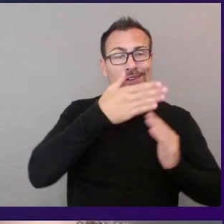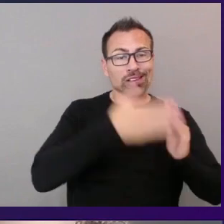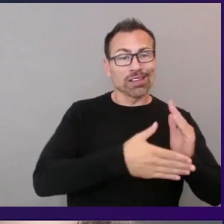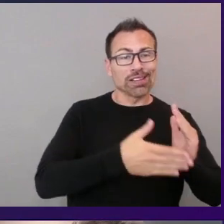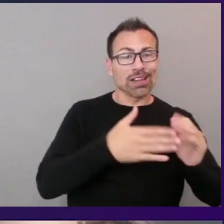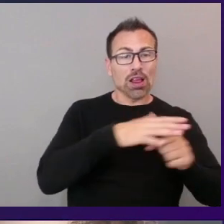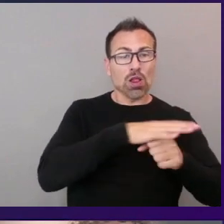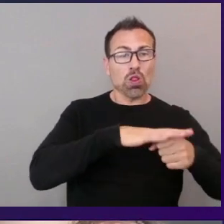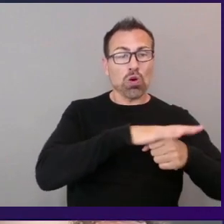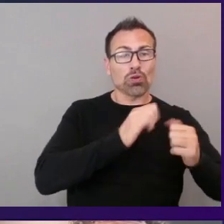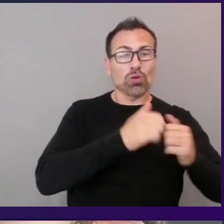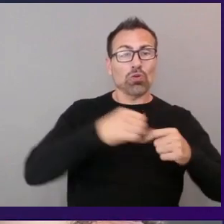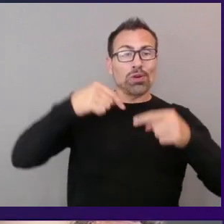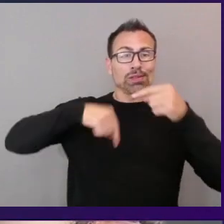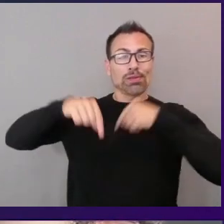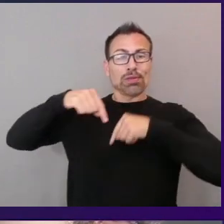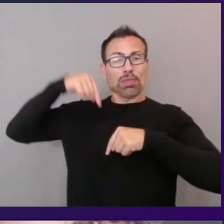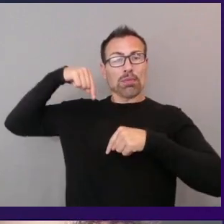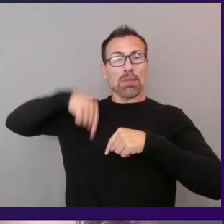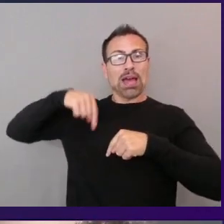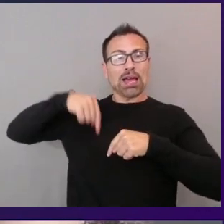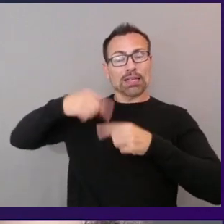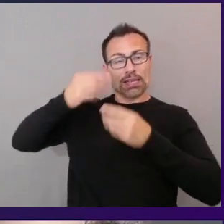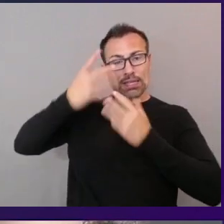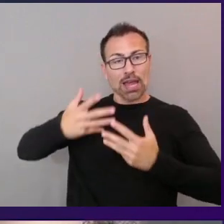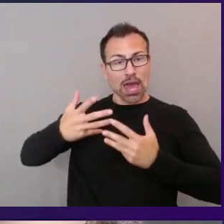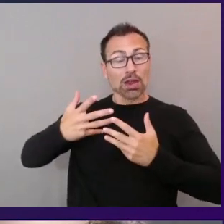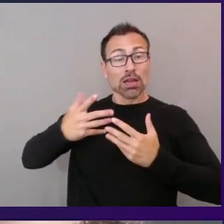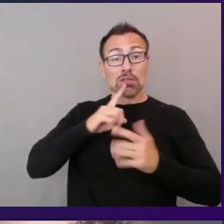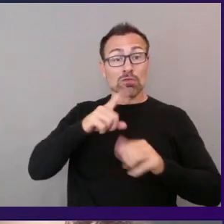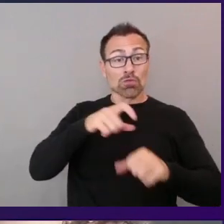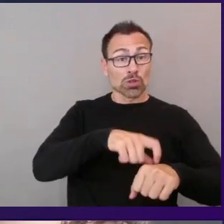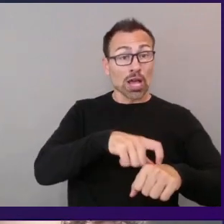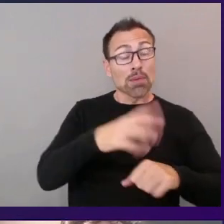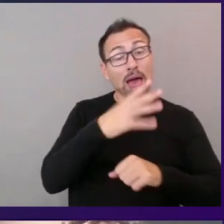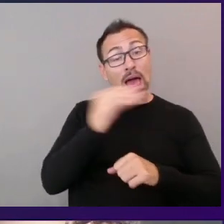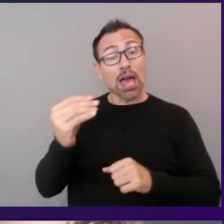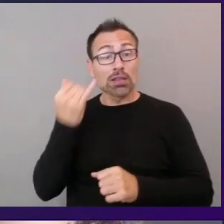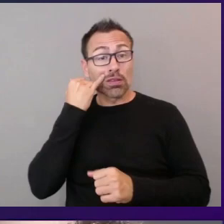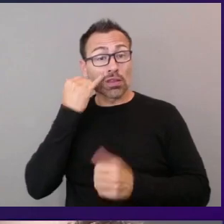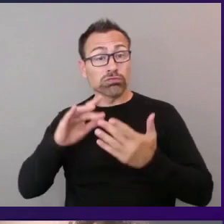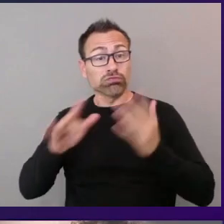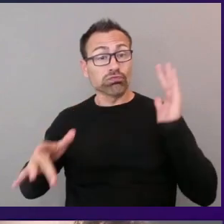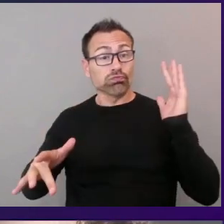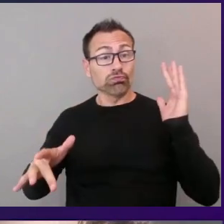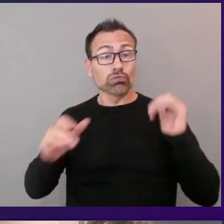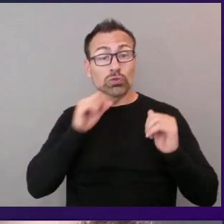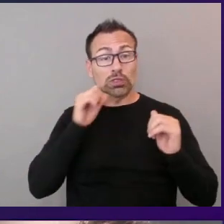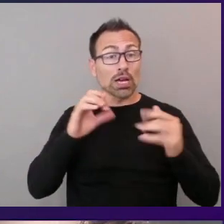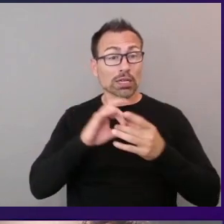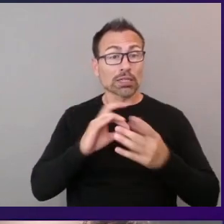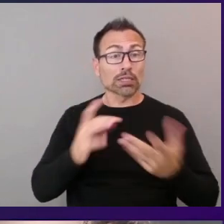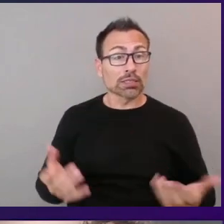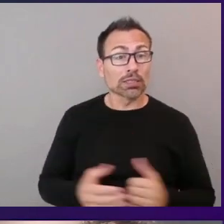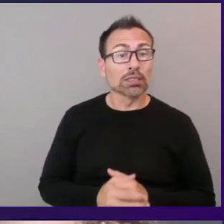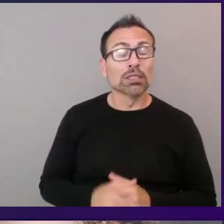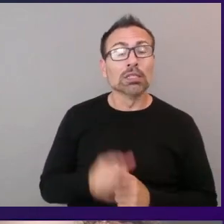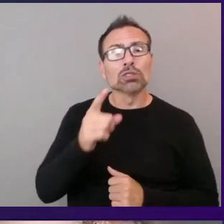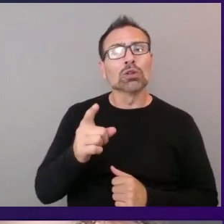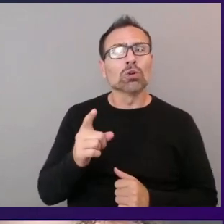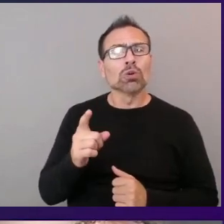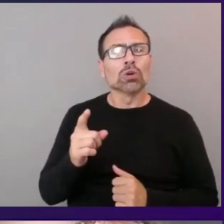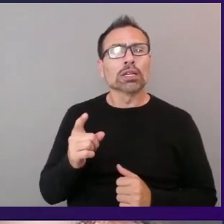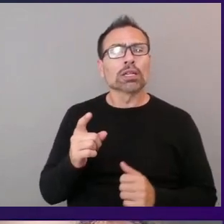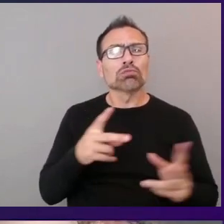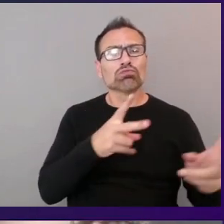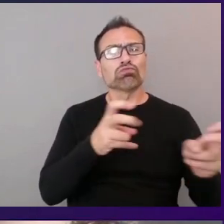real time and potentially also offline. So we can use these snippets to copy paste those snippets in our front end project,